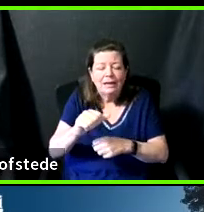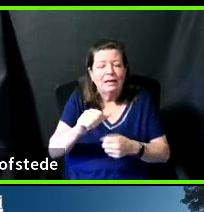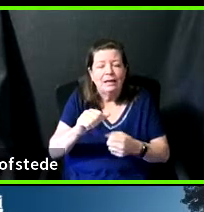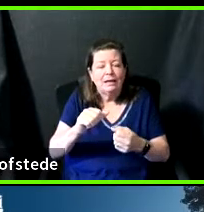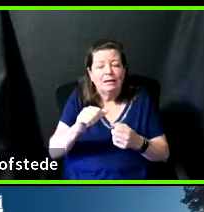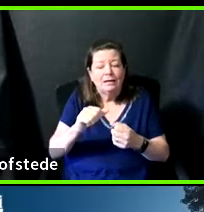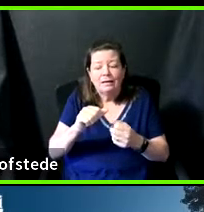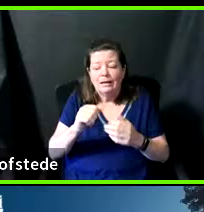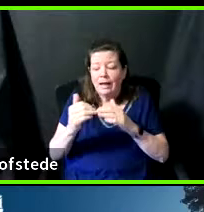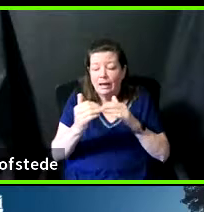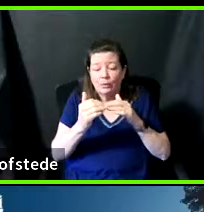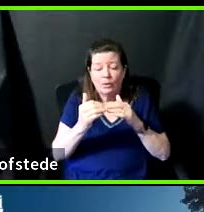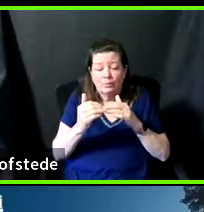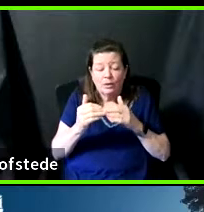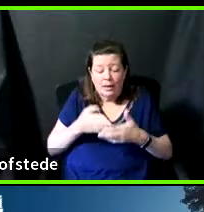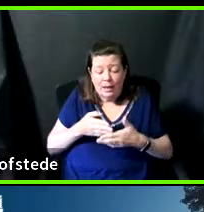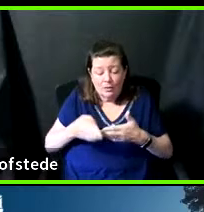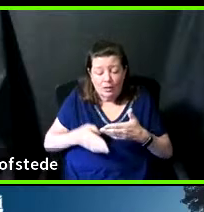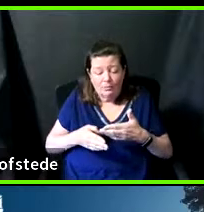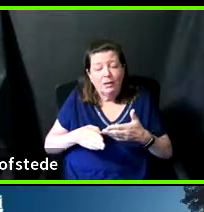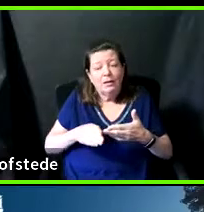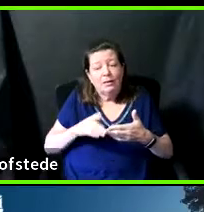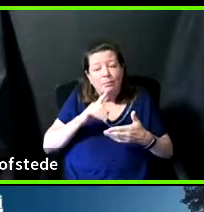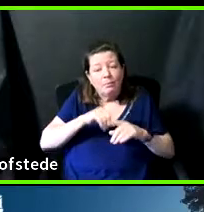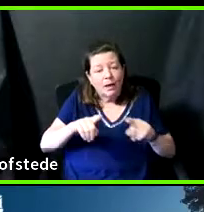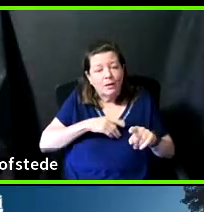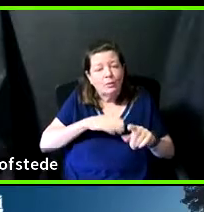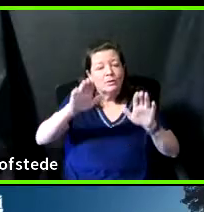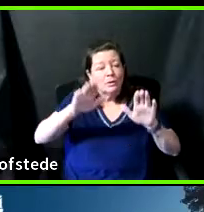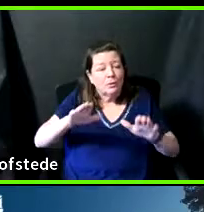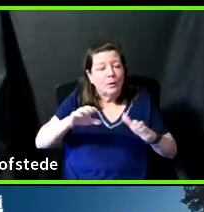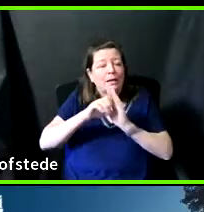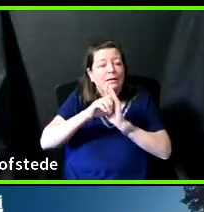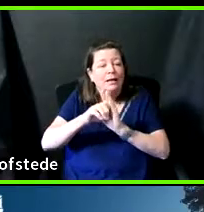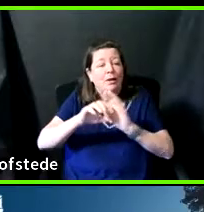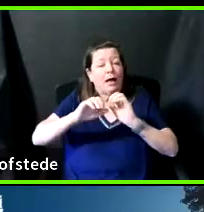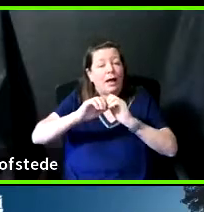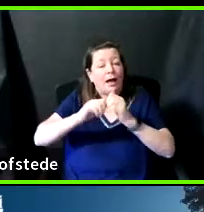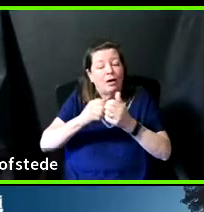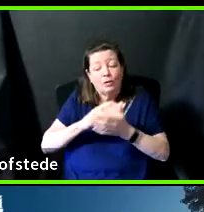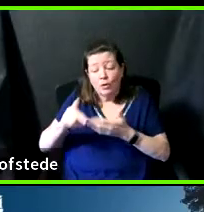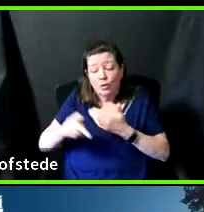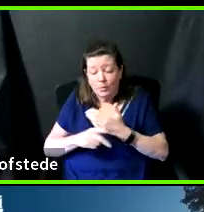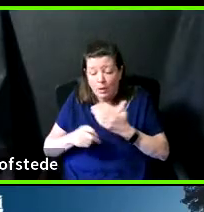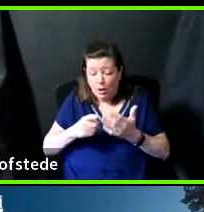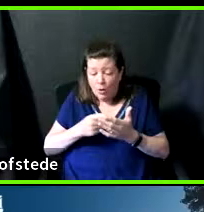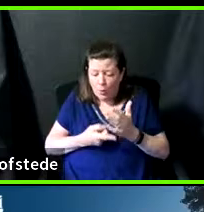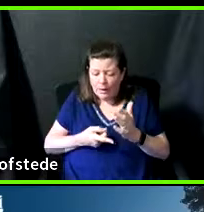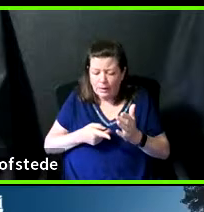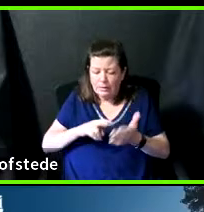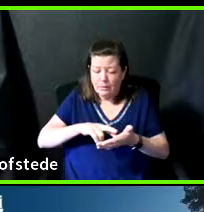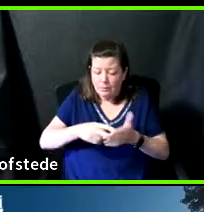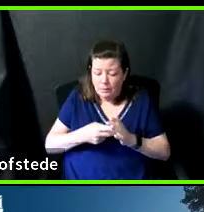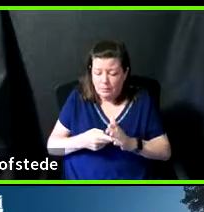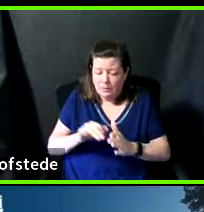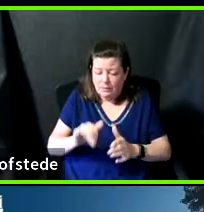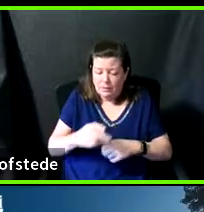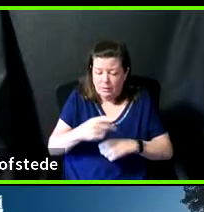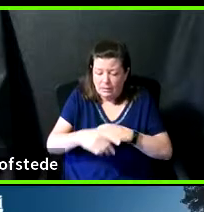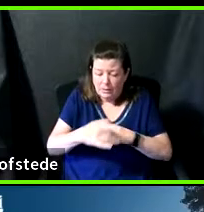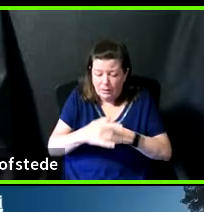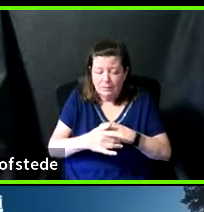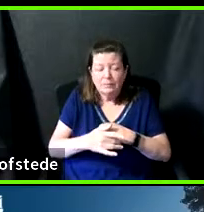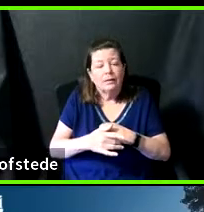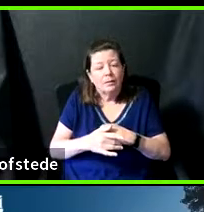equitable outcome there. But it was a great example of how the programming, what the purpose of the space is. It was a reason for people to go